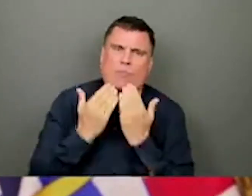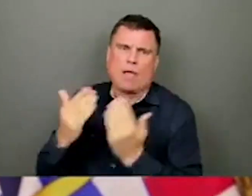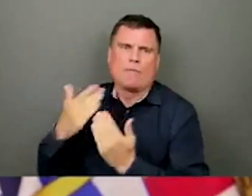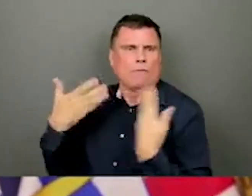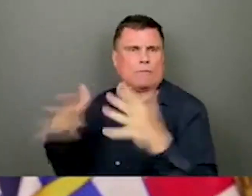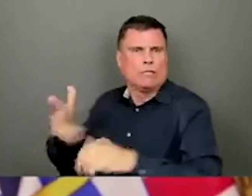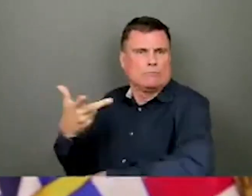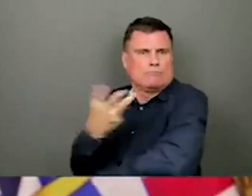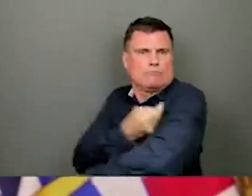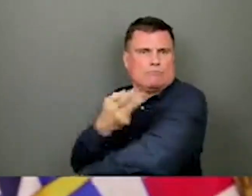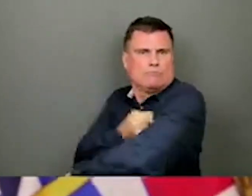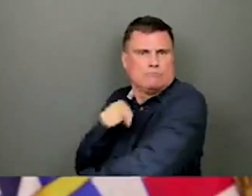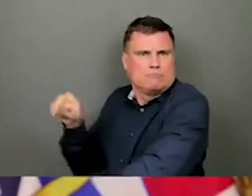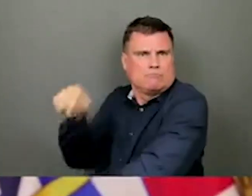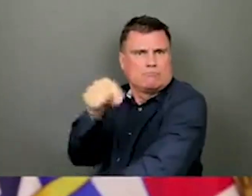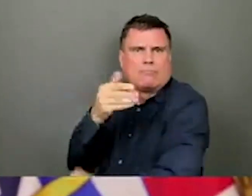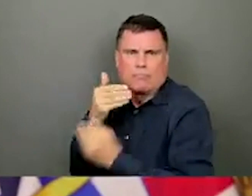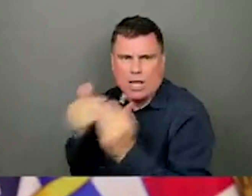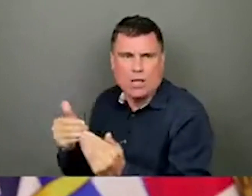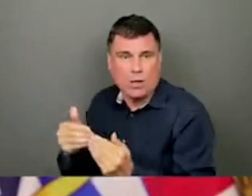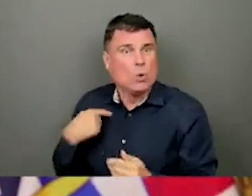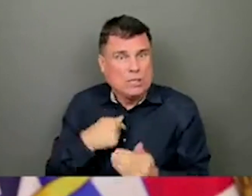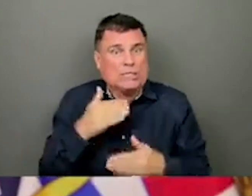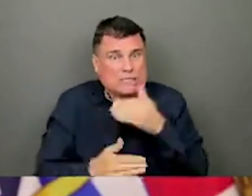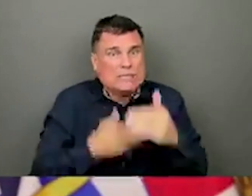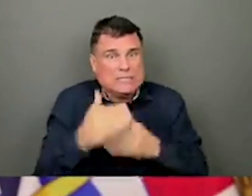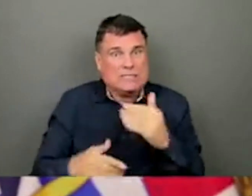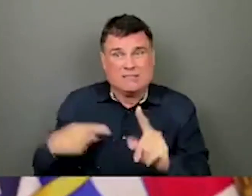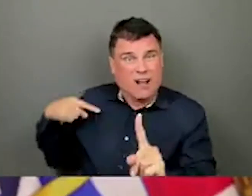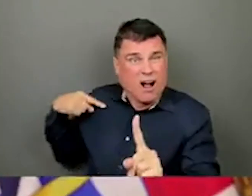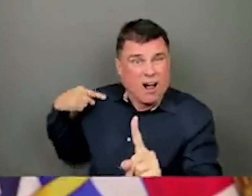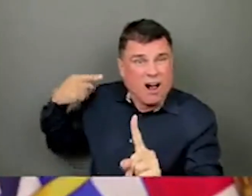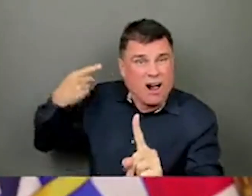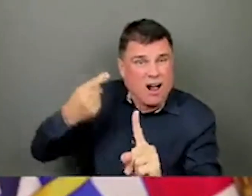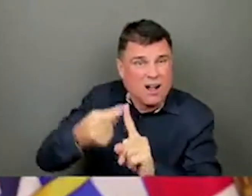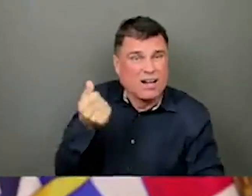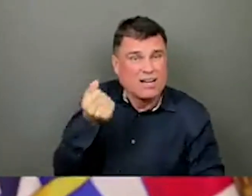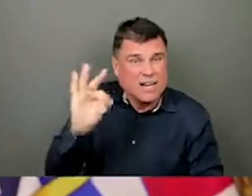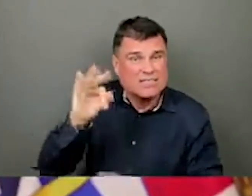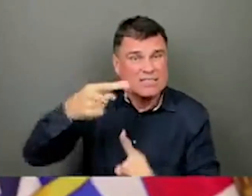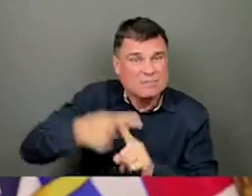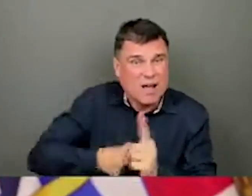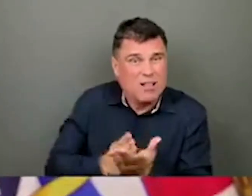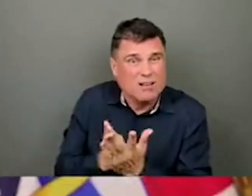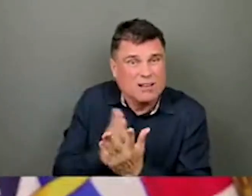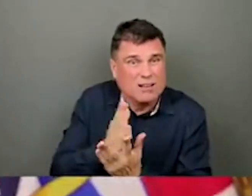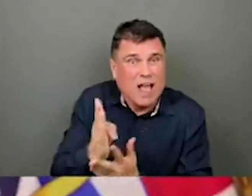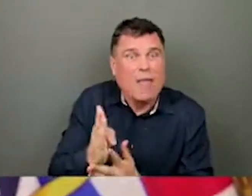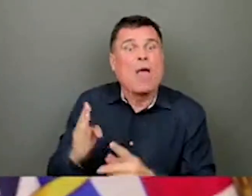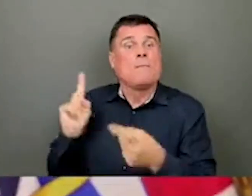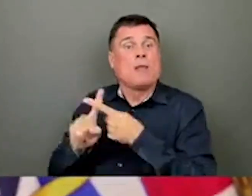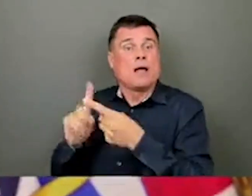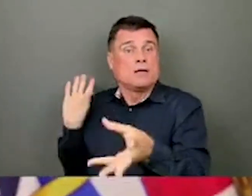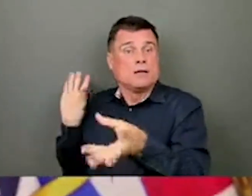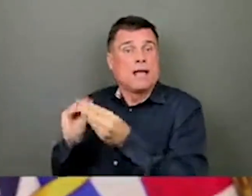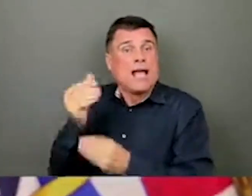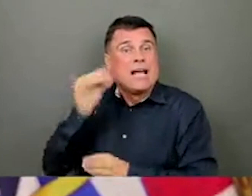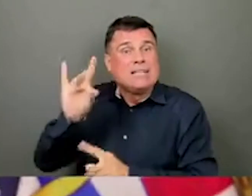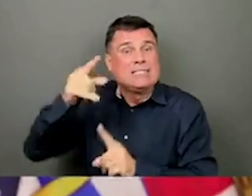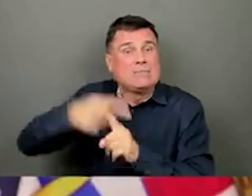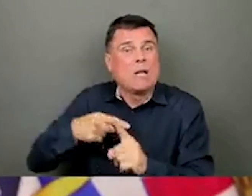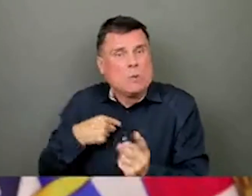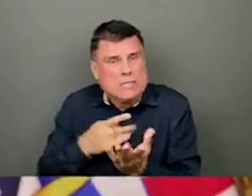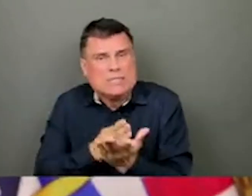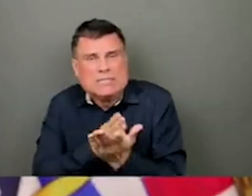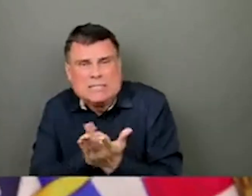pandemic began 19, 20 months ago, and over the past 18 months we have pulled through these challenging times together, and we